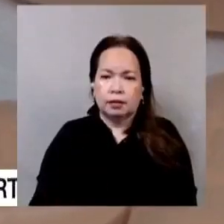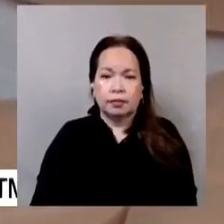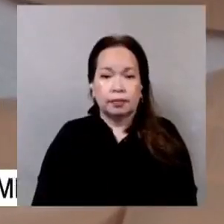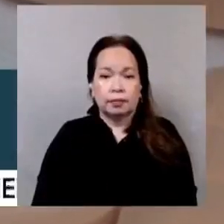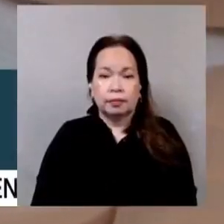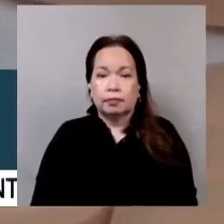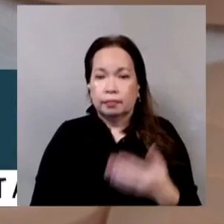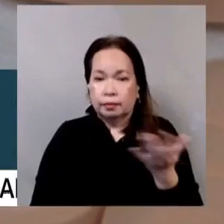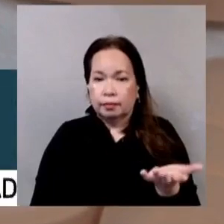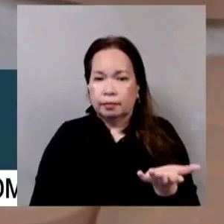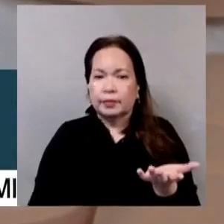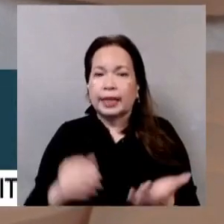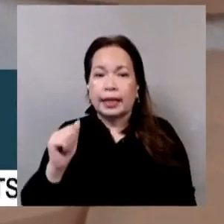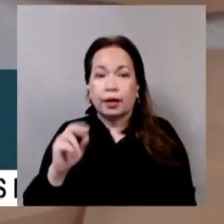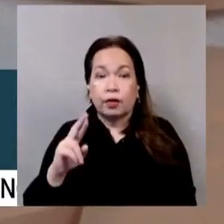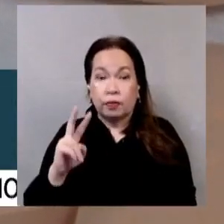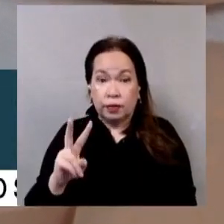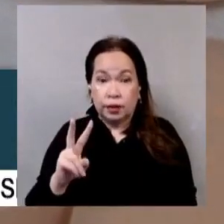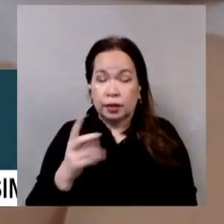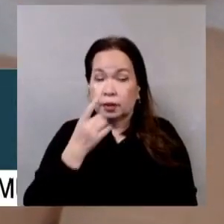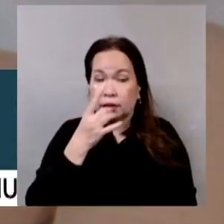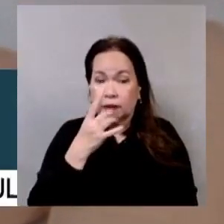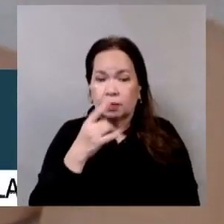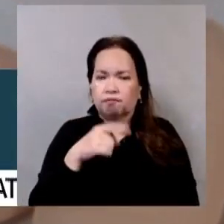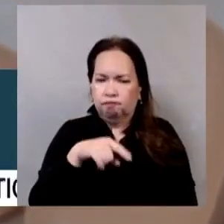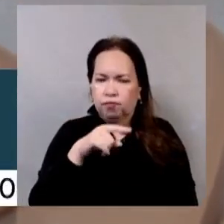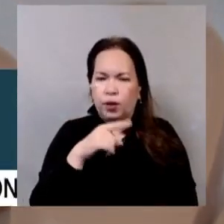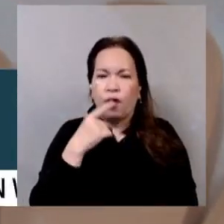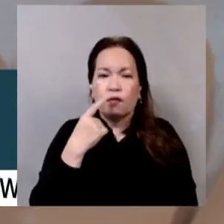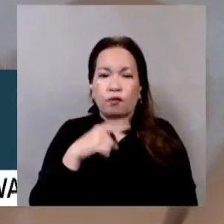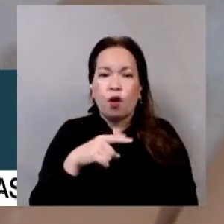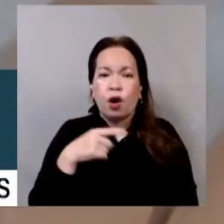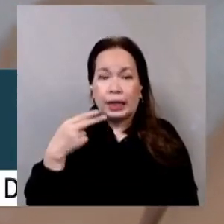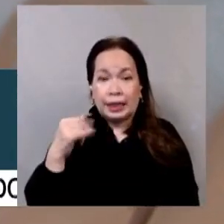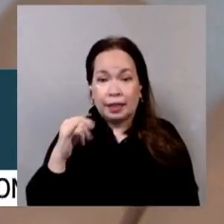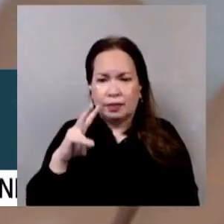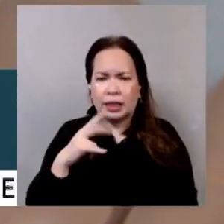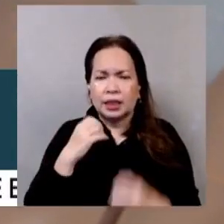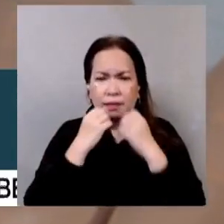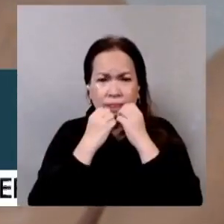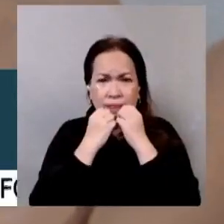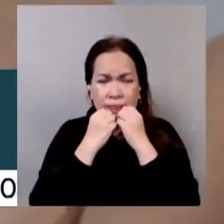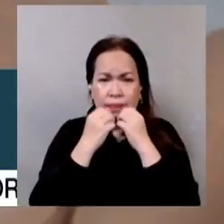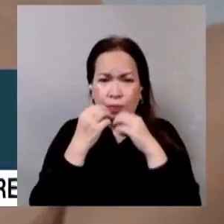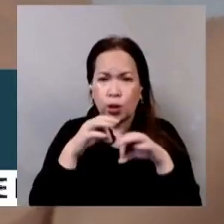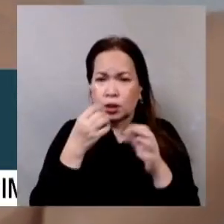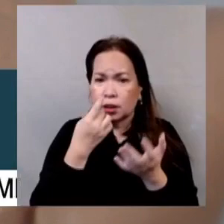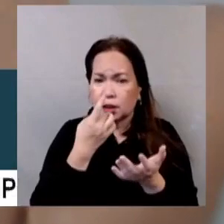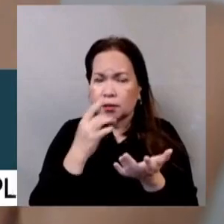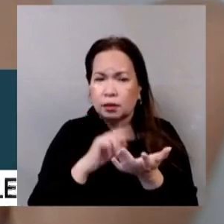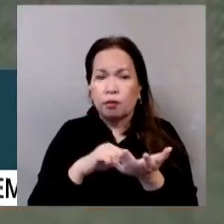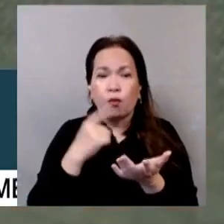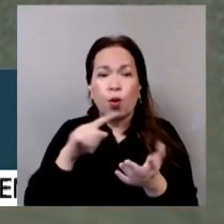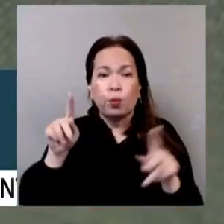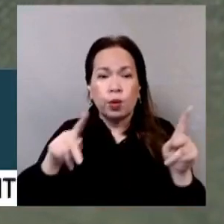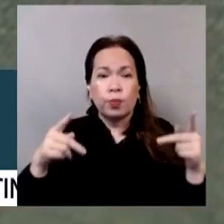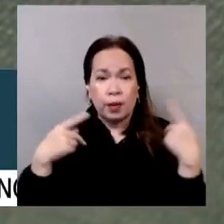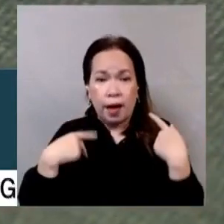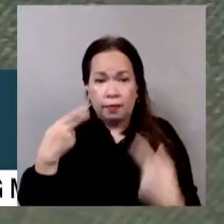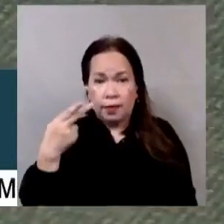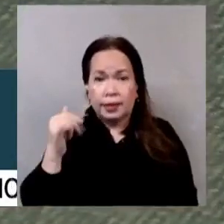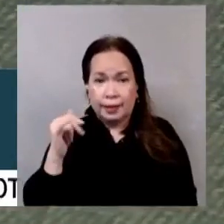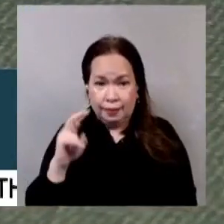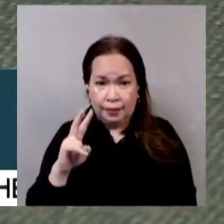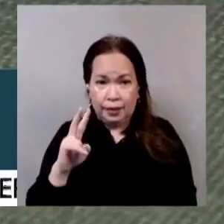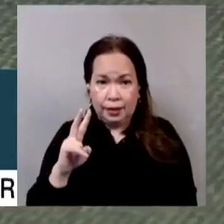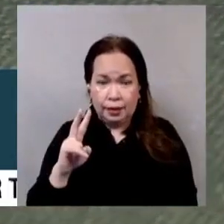These are antiretroviral pills, or ARB, probably the most important medicine ever discovered for people living with human